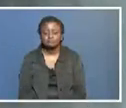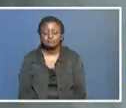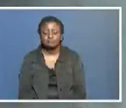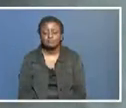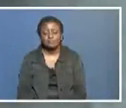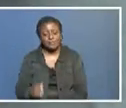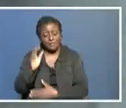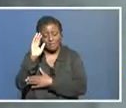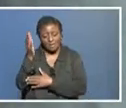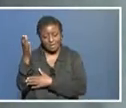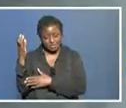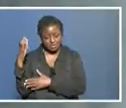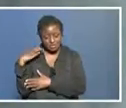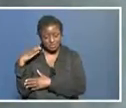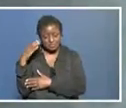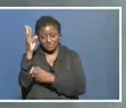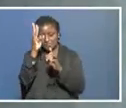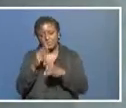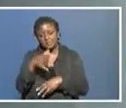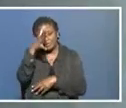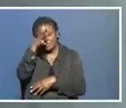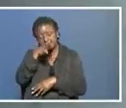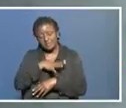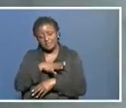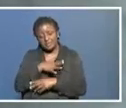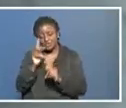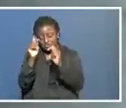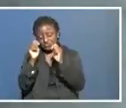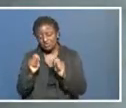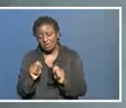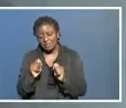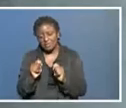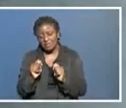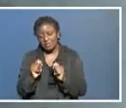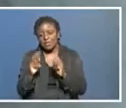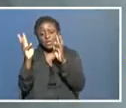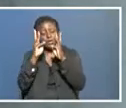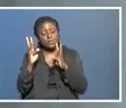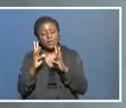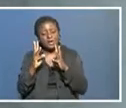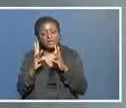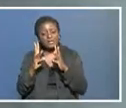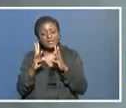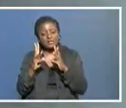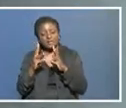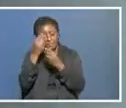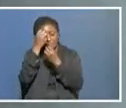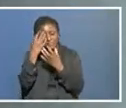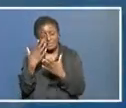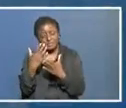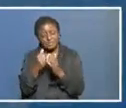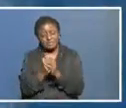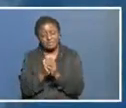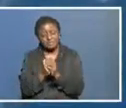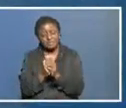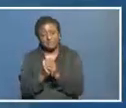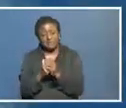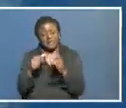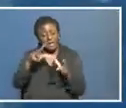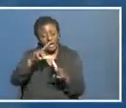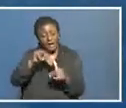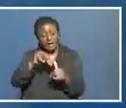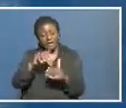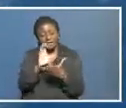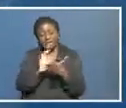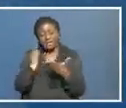This is Chief Meteorologist Basil Dane with a tropical weather update brought to you by PTC and CBS Bahamas. The Hurricane Center this evening,